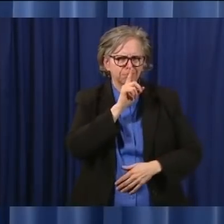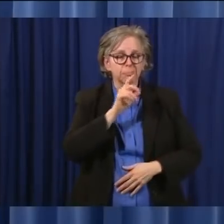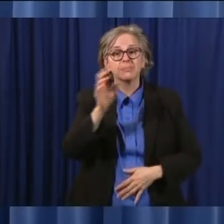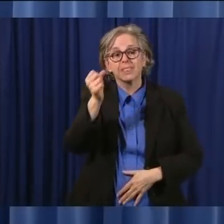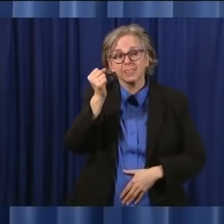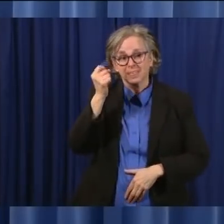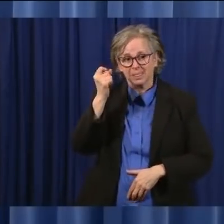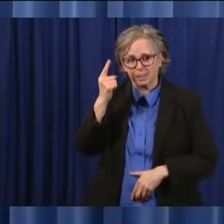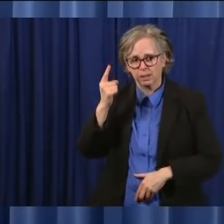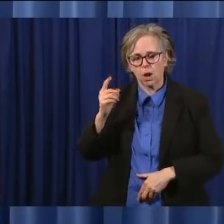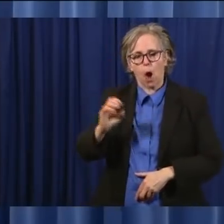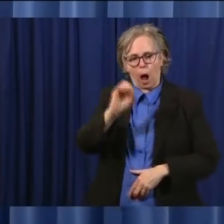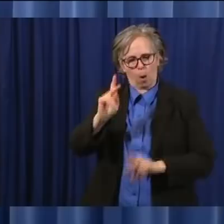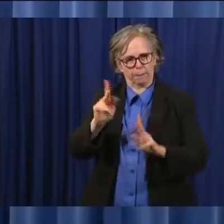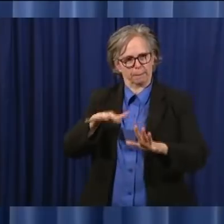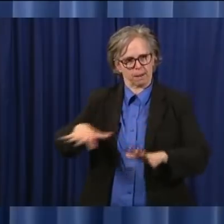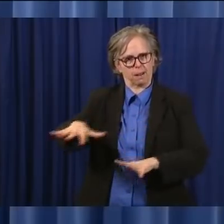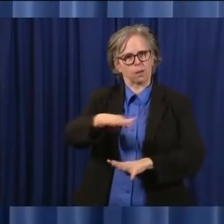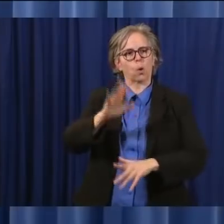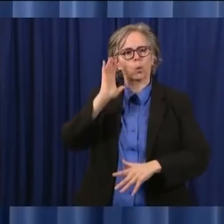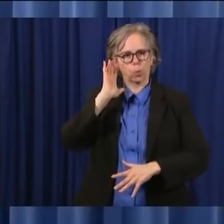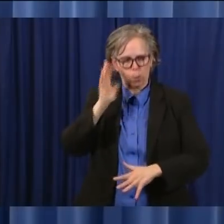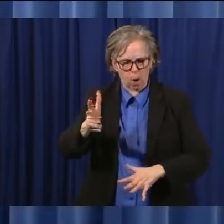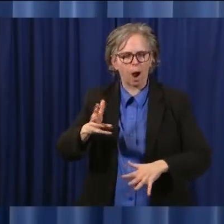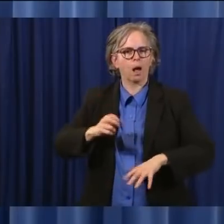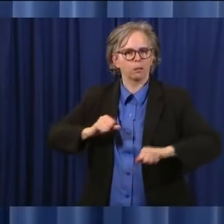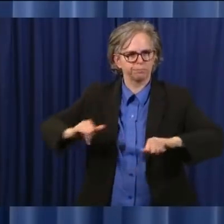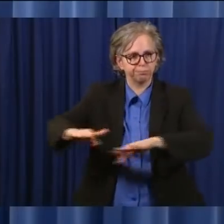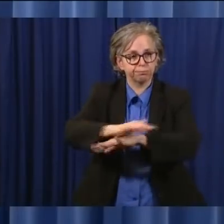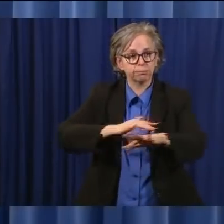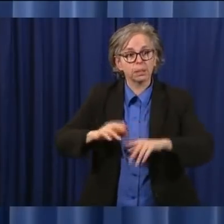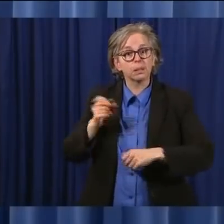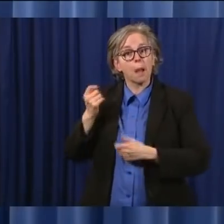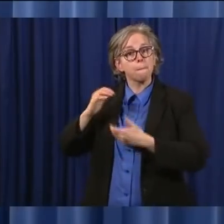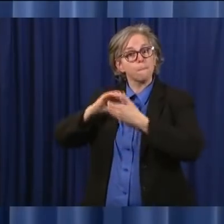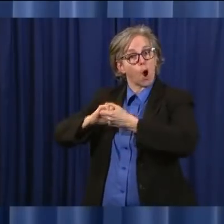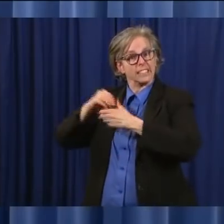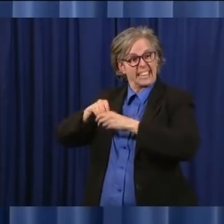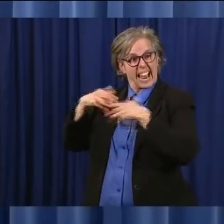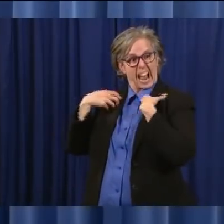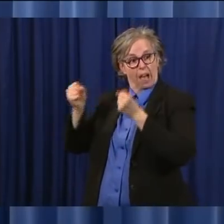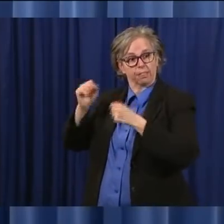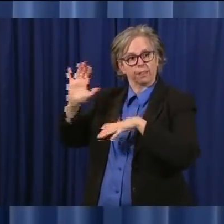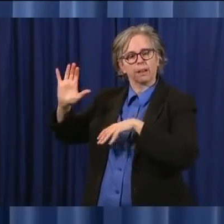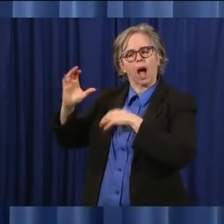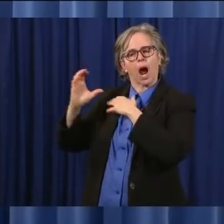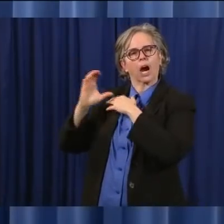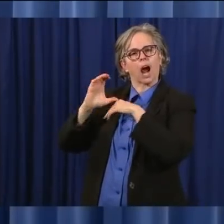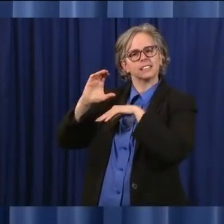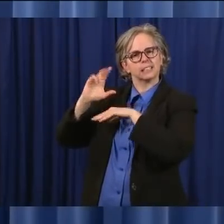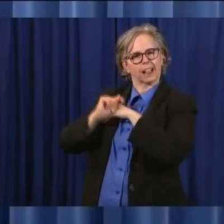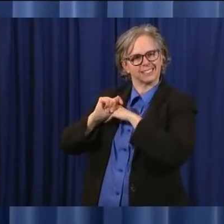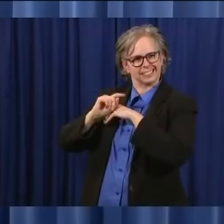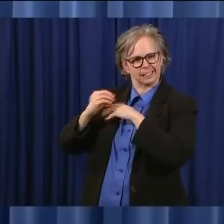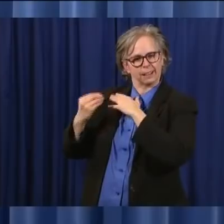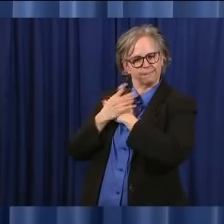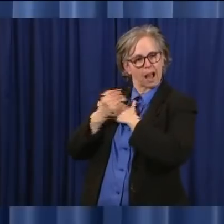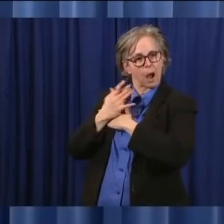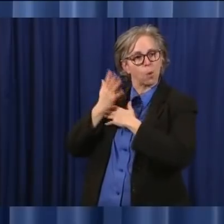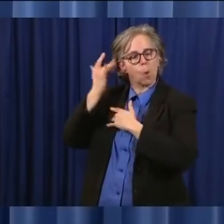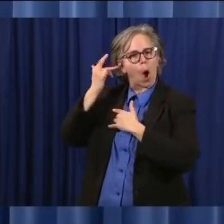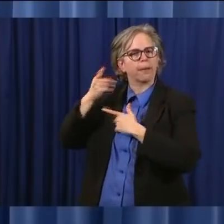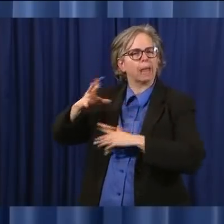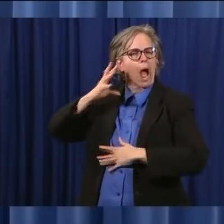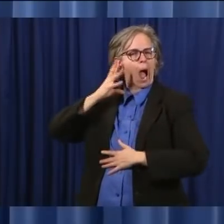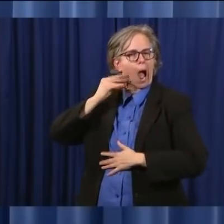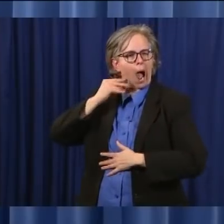But they serve as a consultant. They have done this type of work not only in the